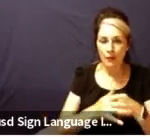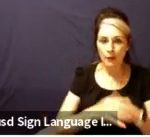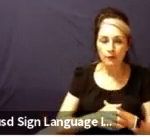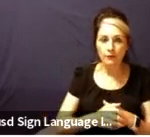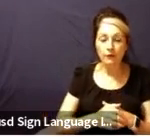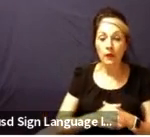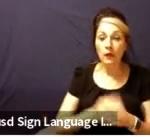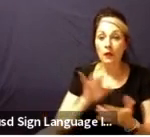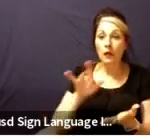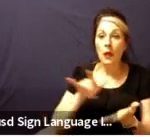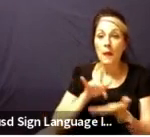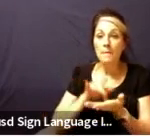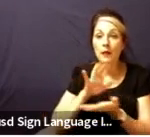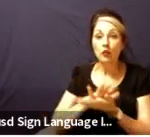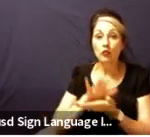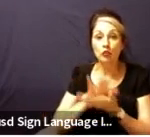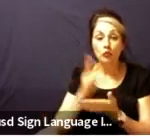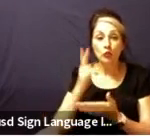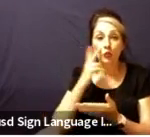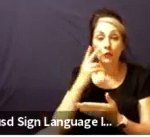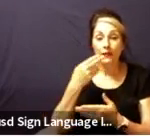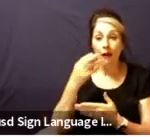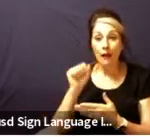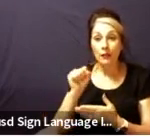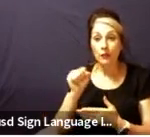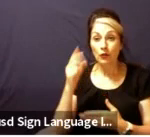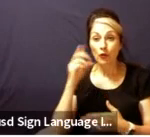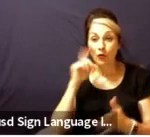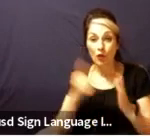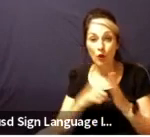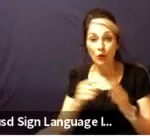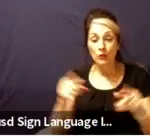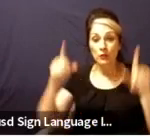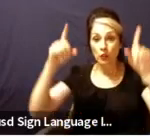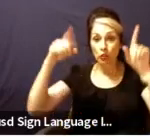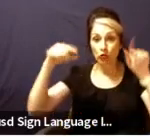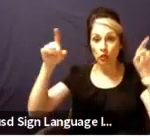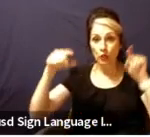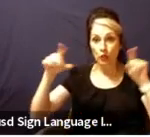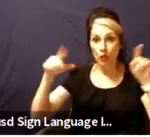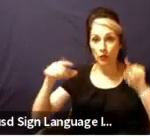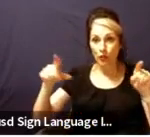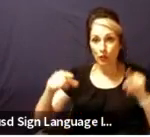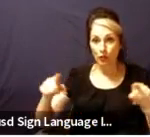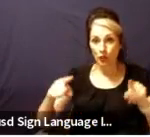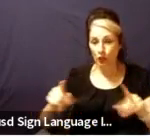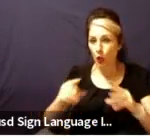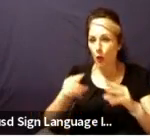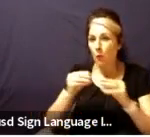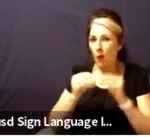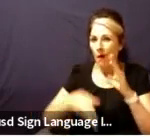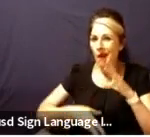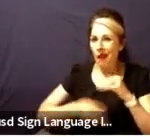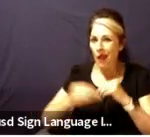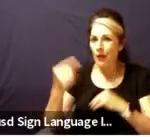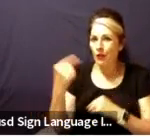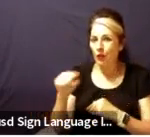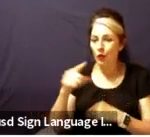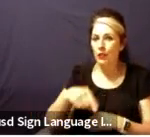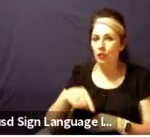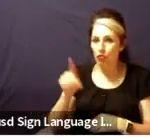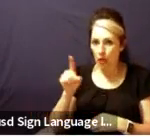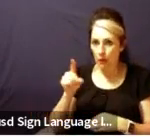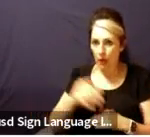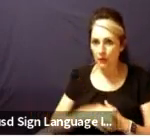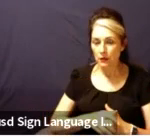And for the middle school and high school, if you notice that there are a couple more extra green check